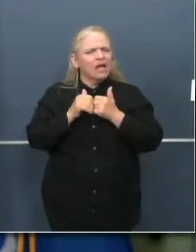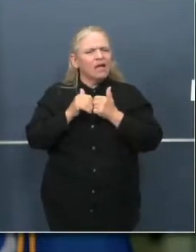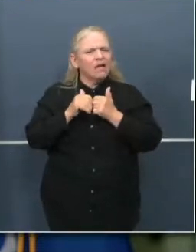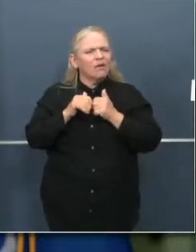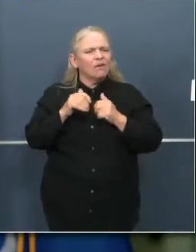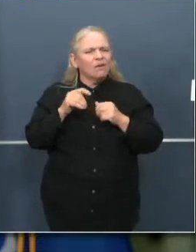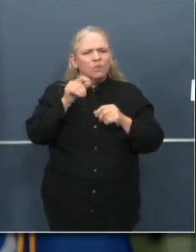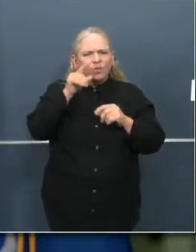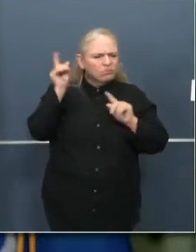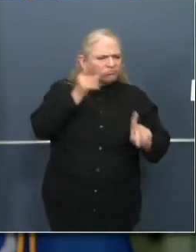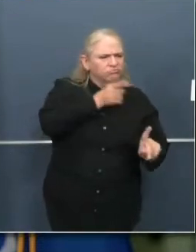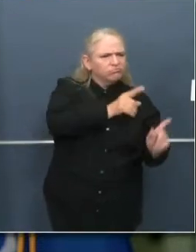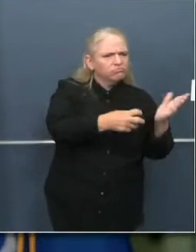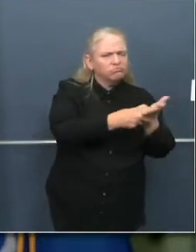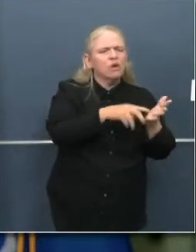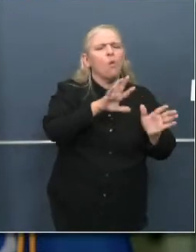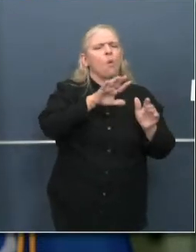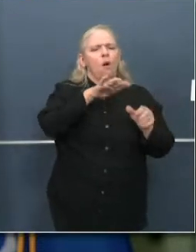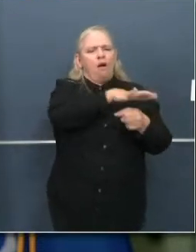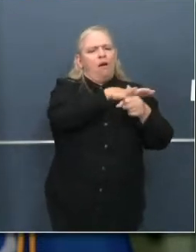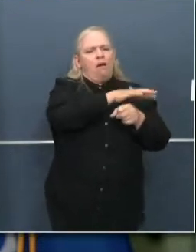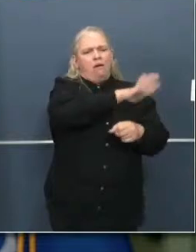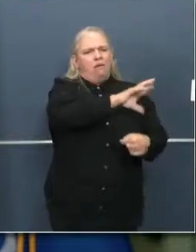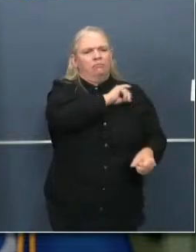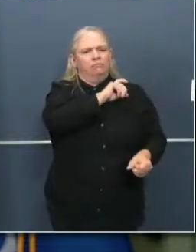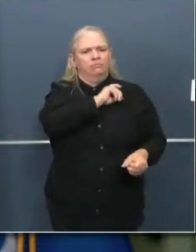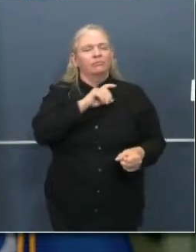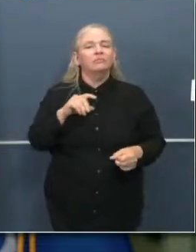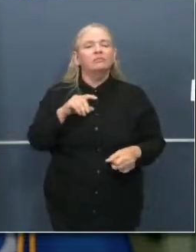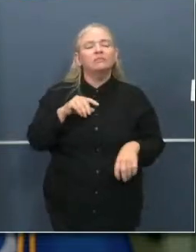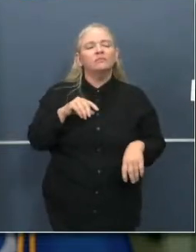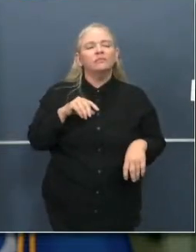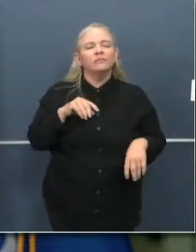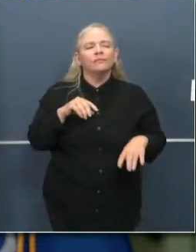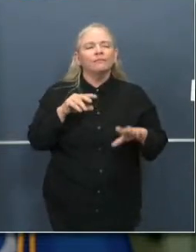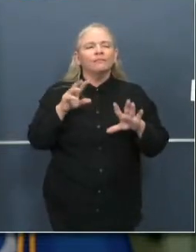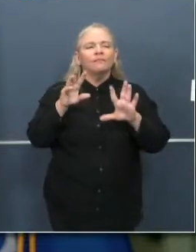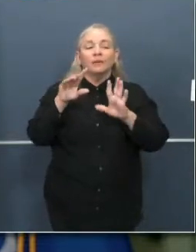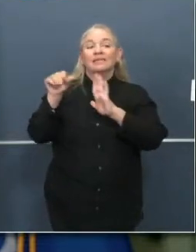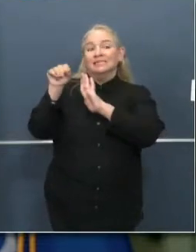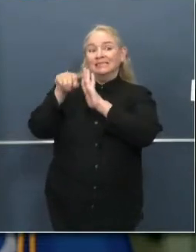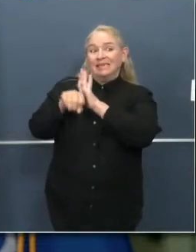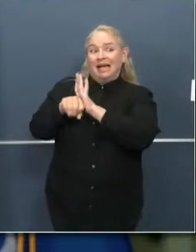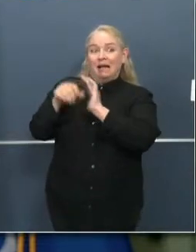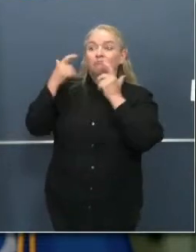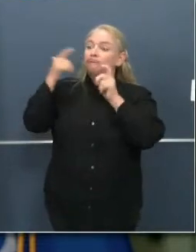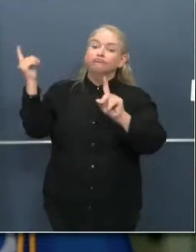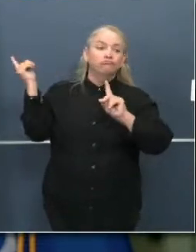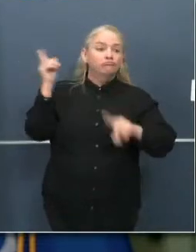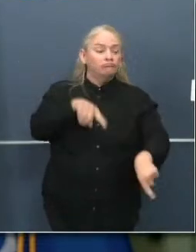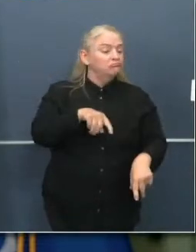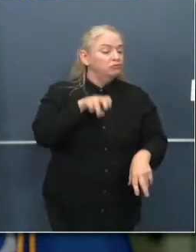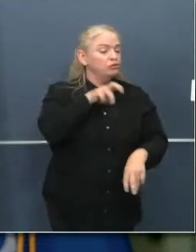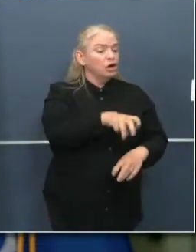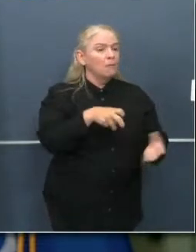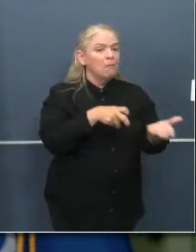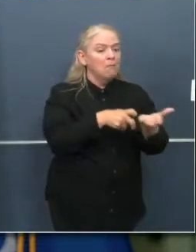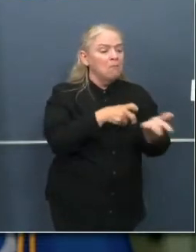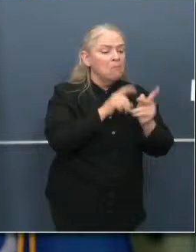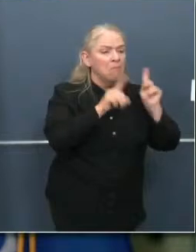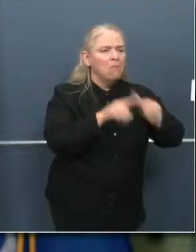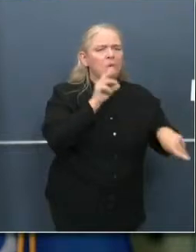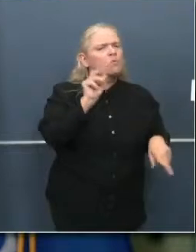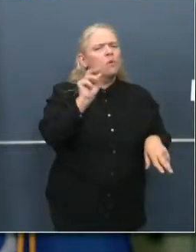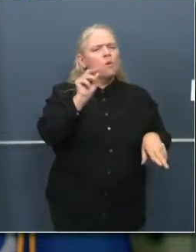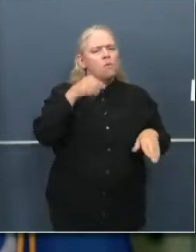the state. And to the extent that local officials are unwilling or unable to enforce, then